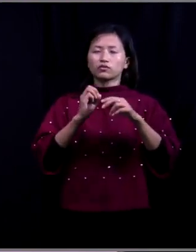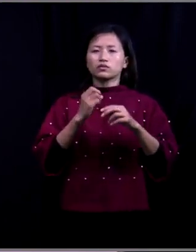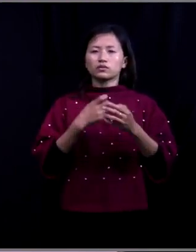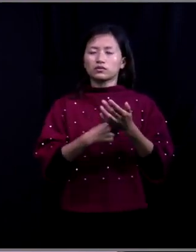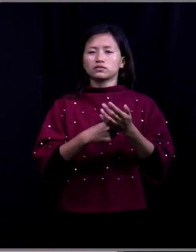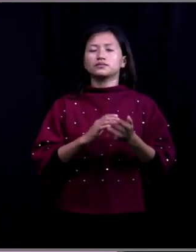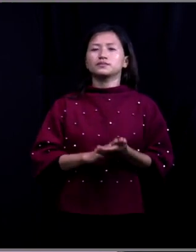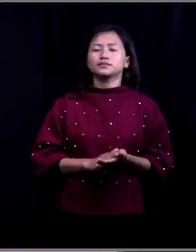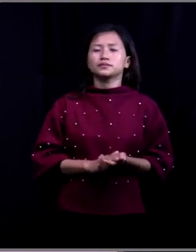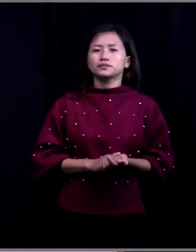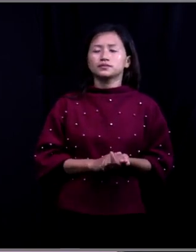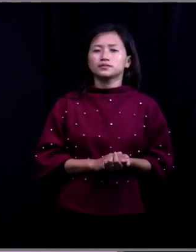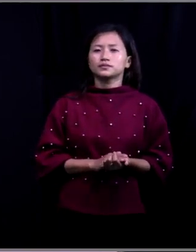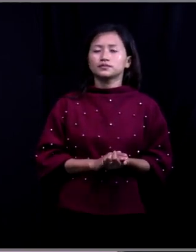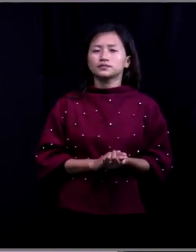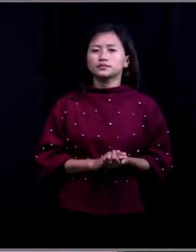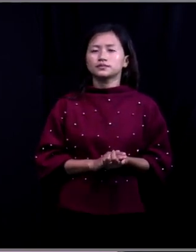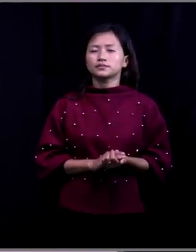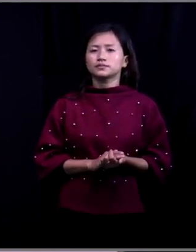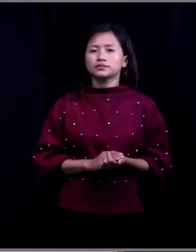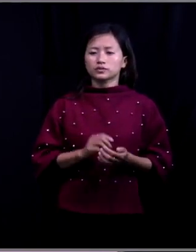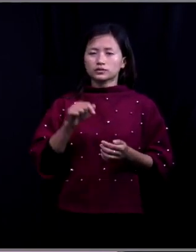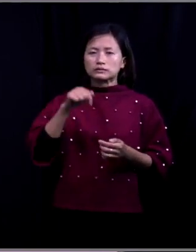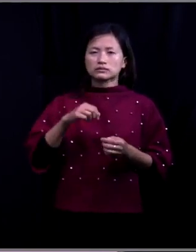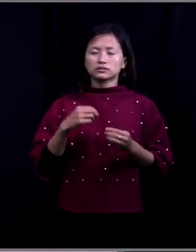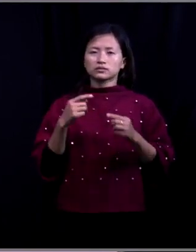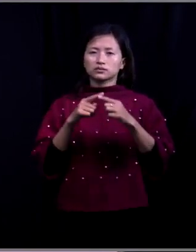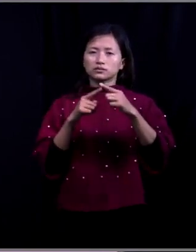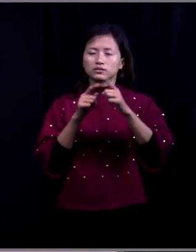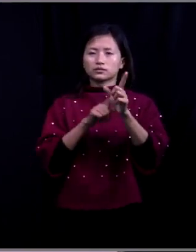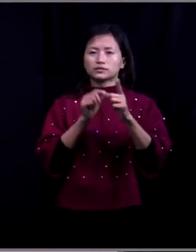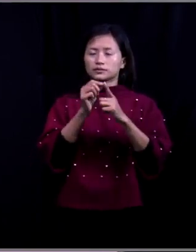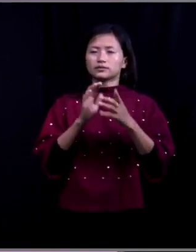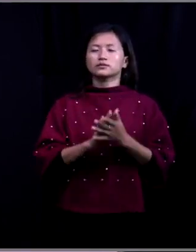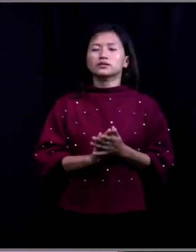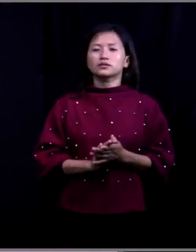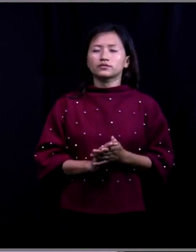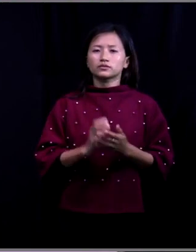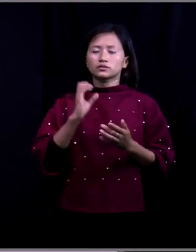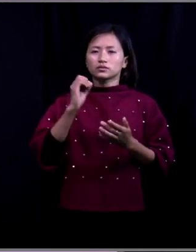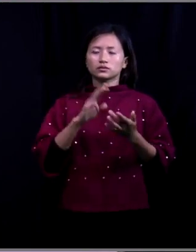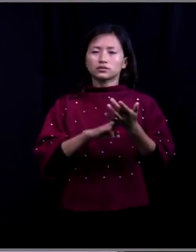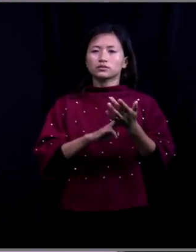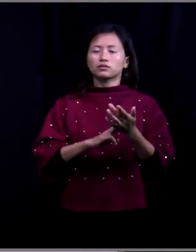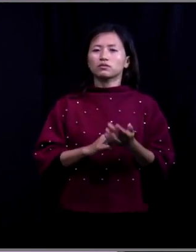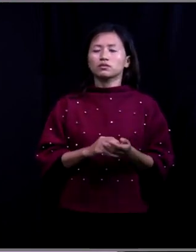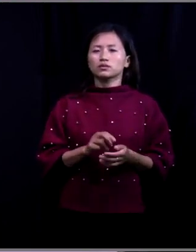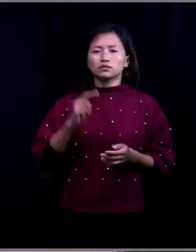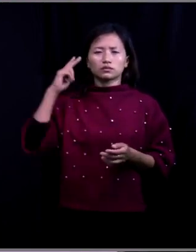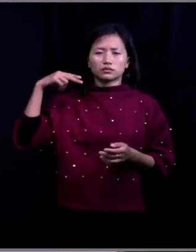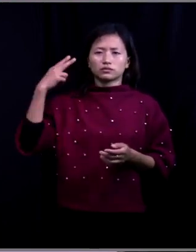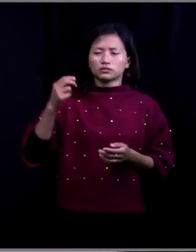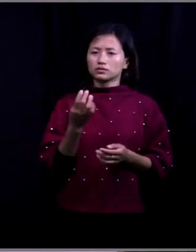chloride. So for this type of compounds, we cannot say molecular mass, and therefore we